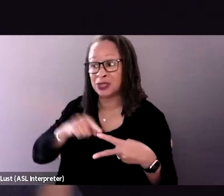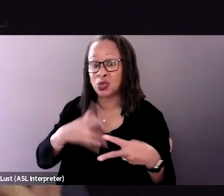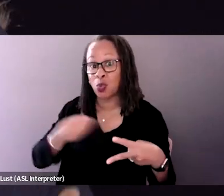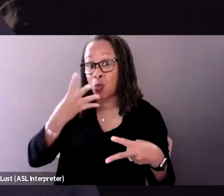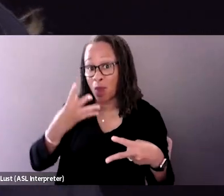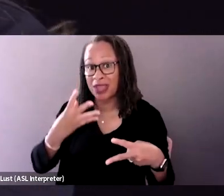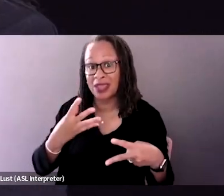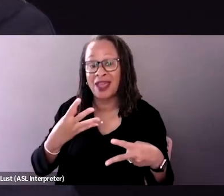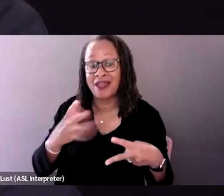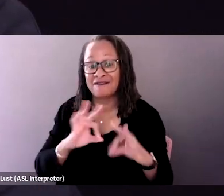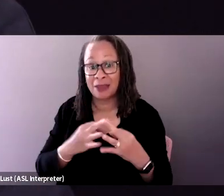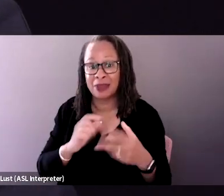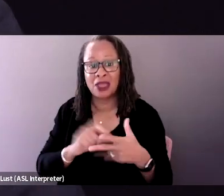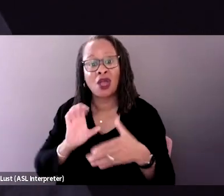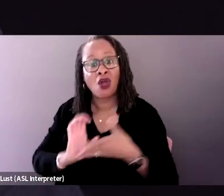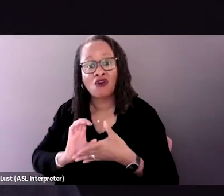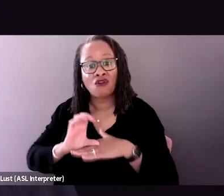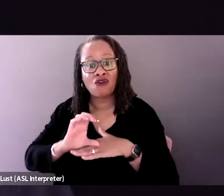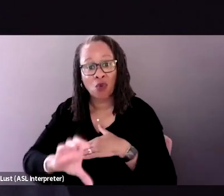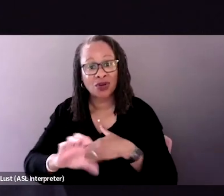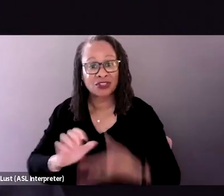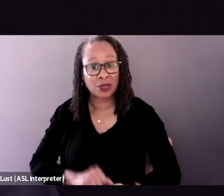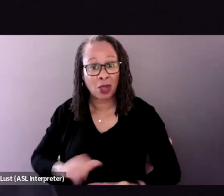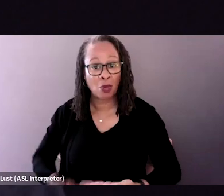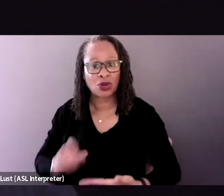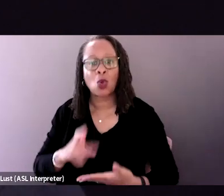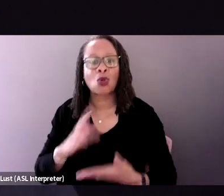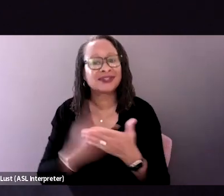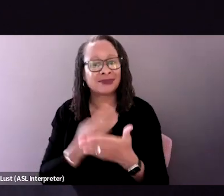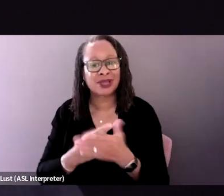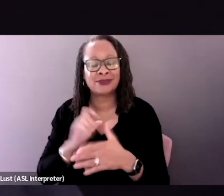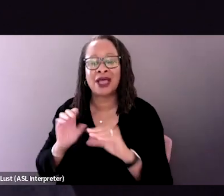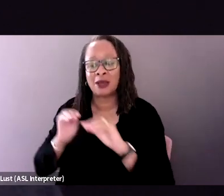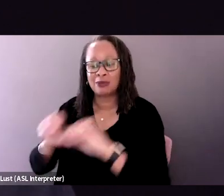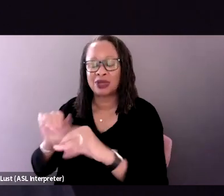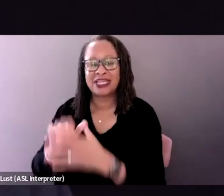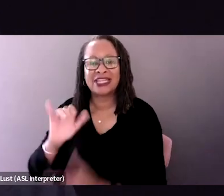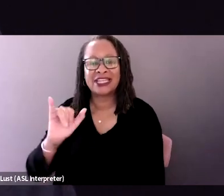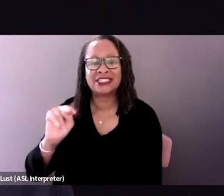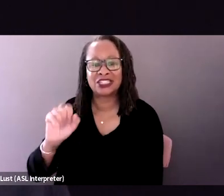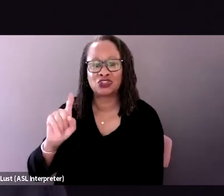aborted, and in some cases placed in the incinerator, where their ashes were then,